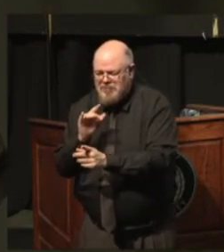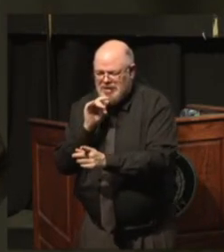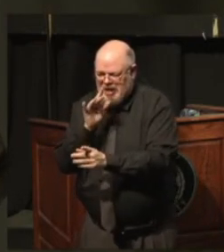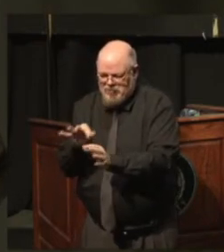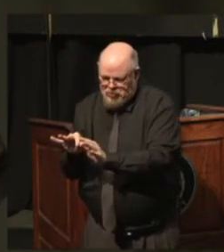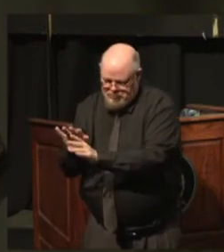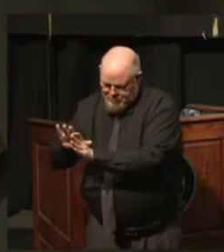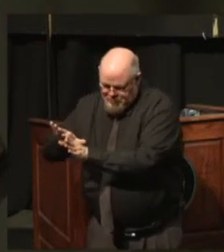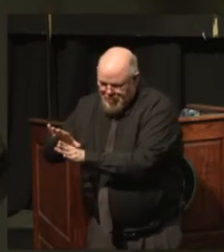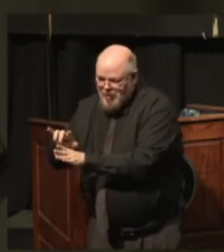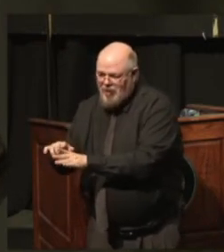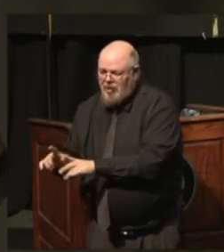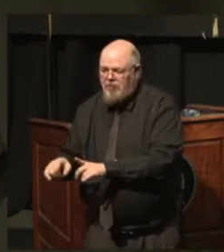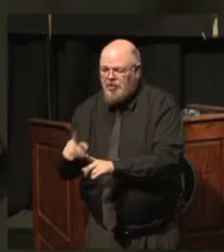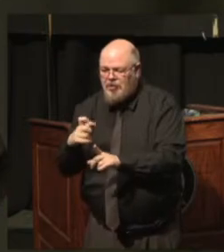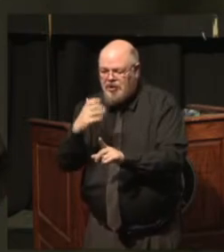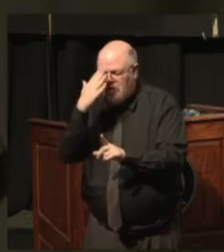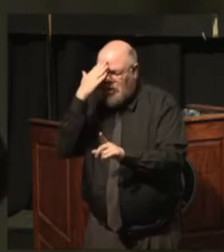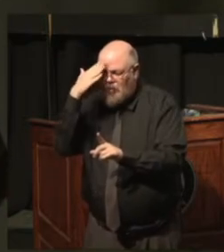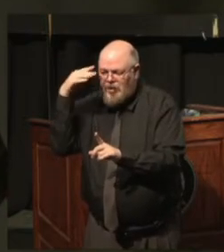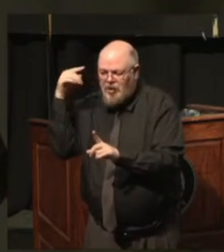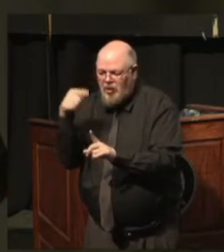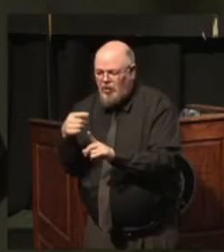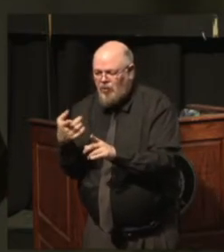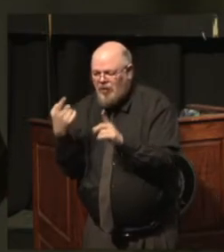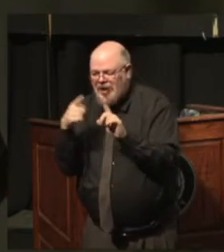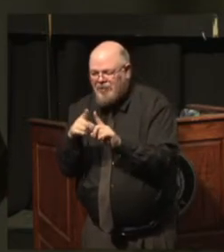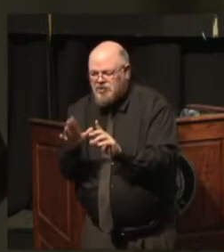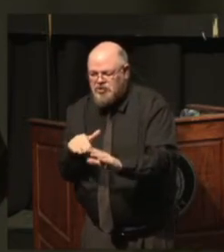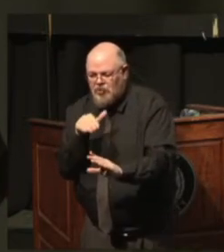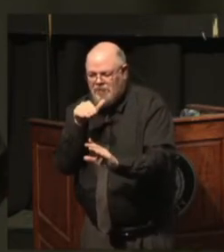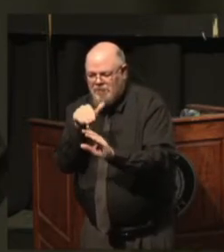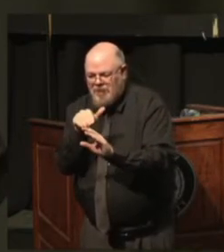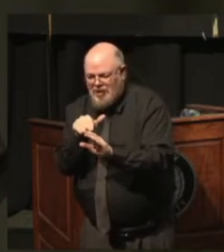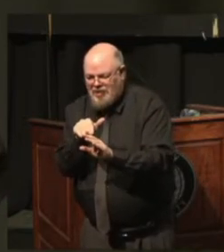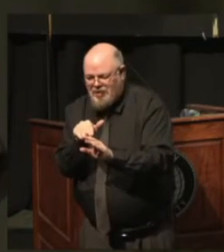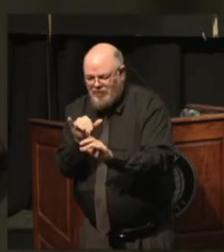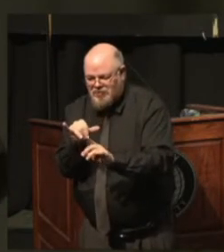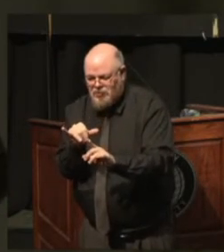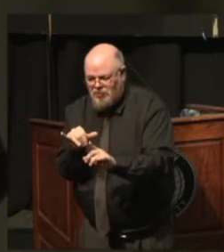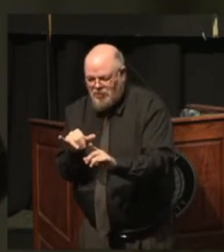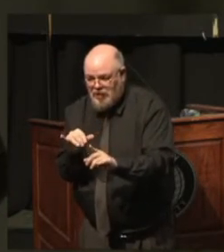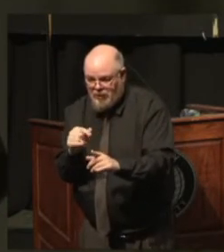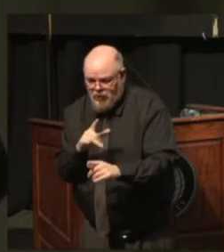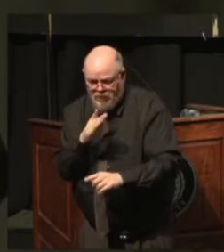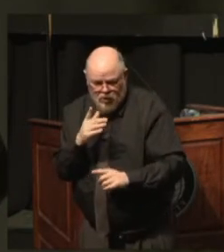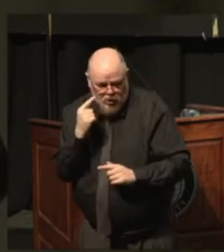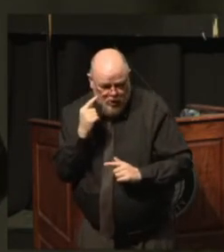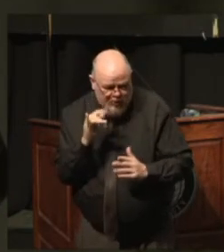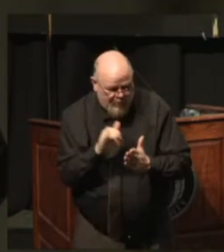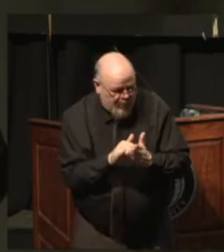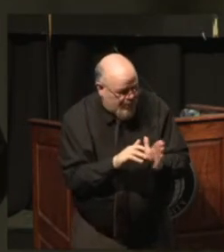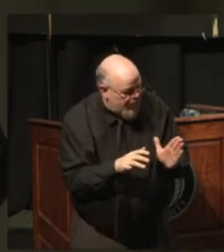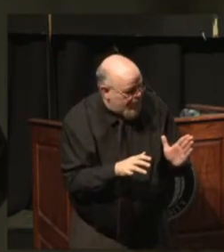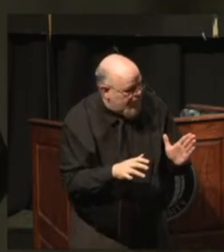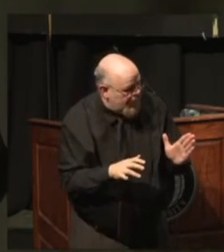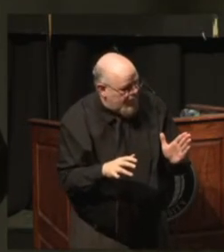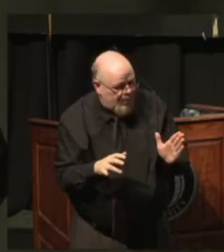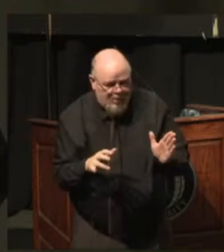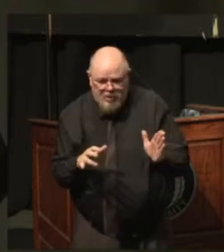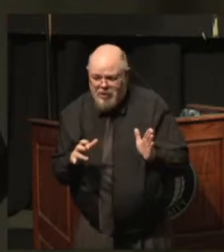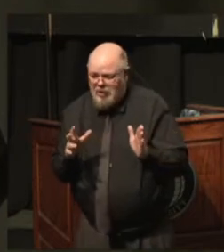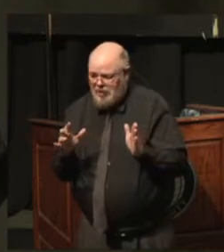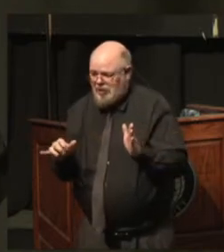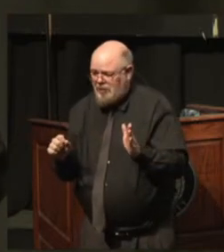what's going on. So to remind you maybe, or if you've never heard before, Goliath is a Philistine, David is an